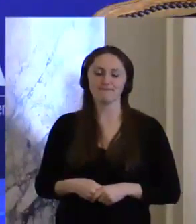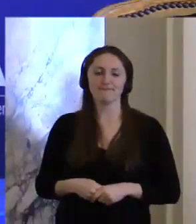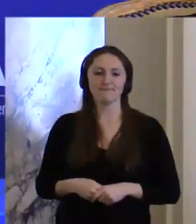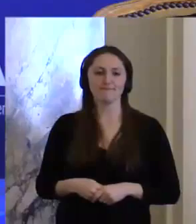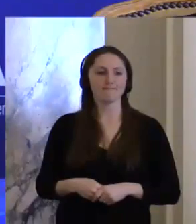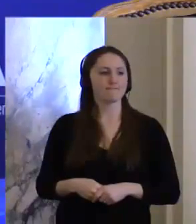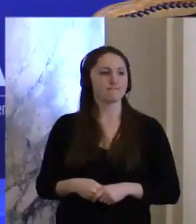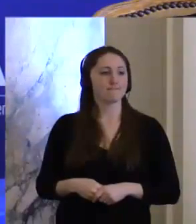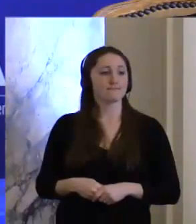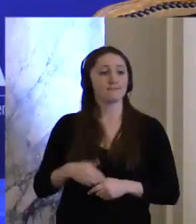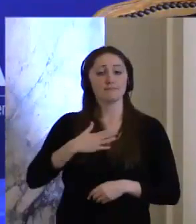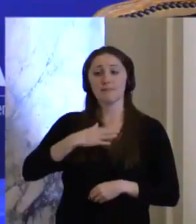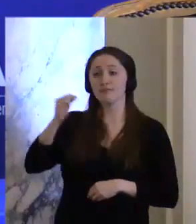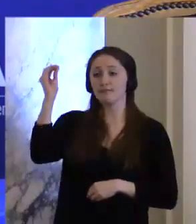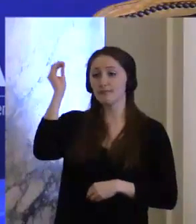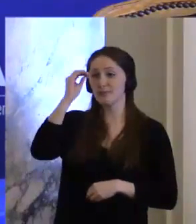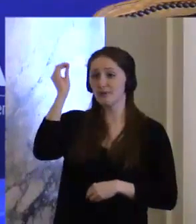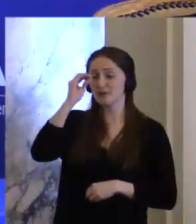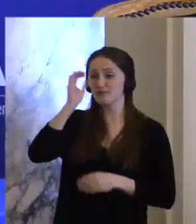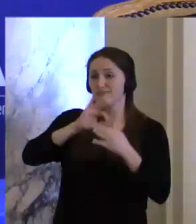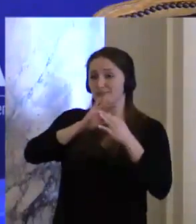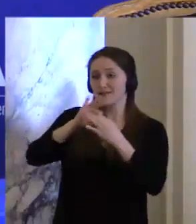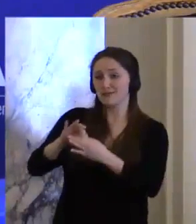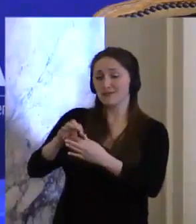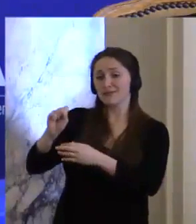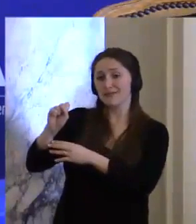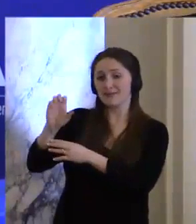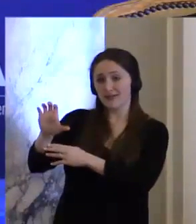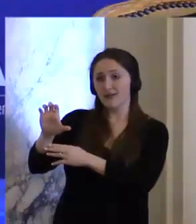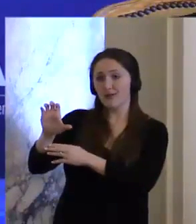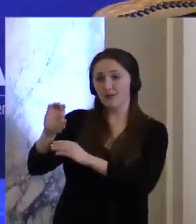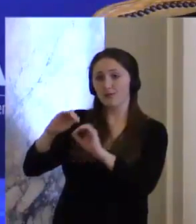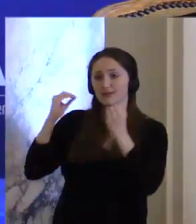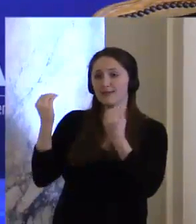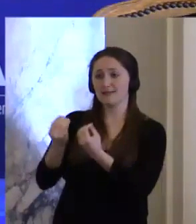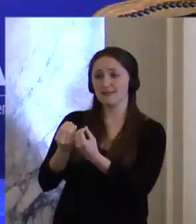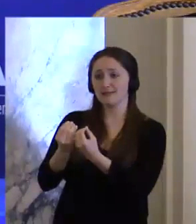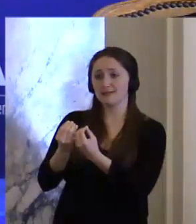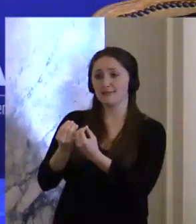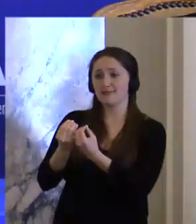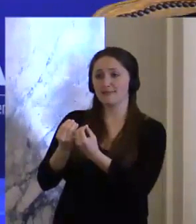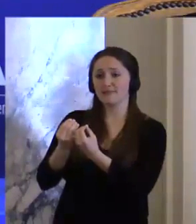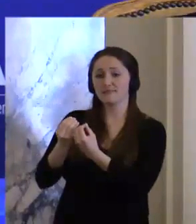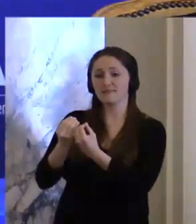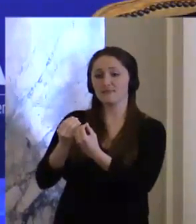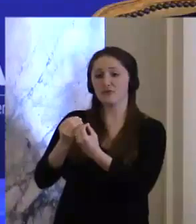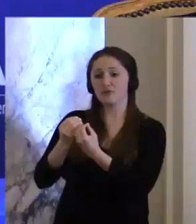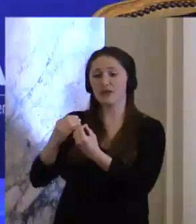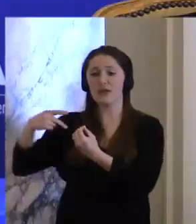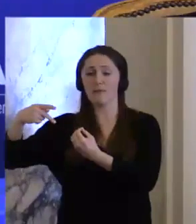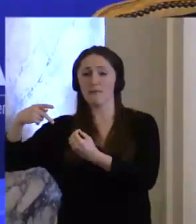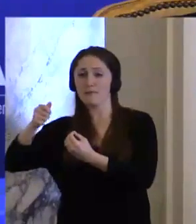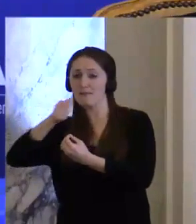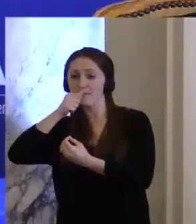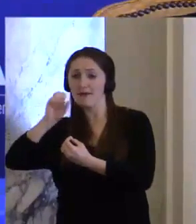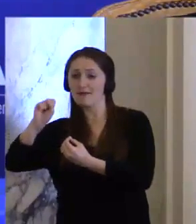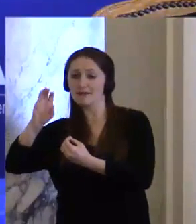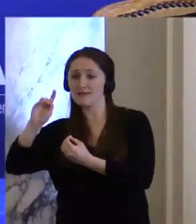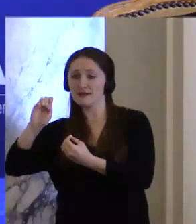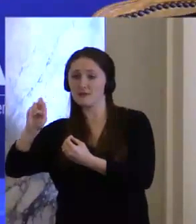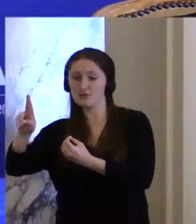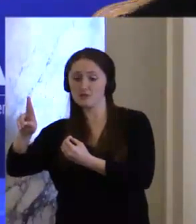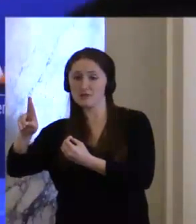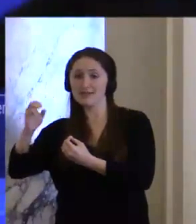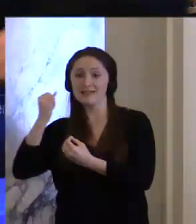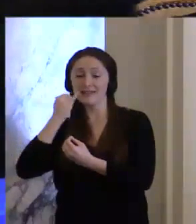What is my opinion with respect to the civil society organizations and private sector, and whether or not they